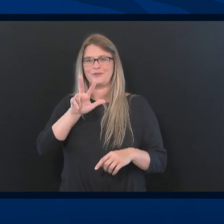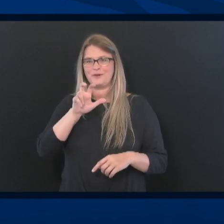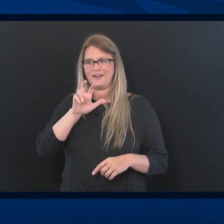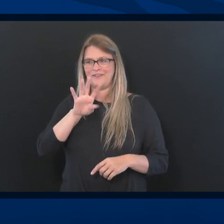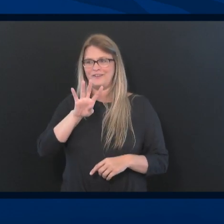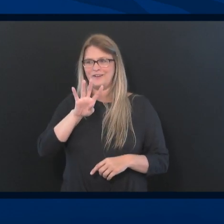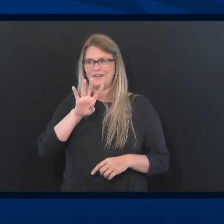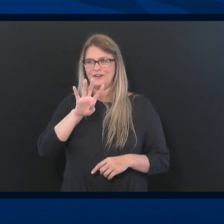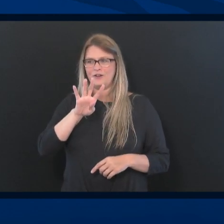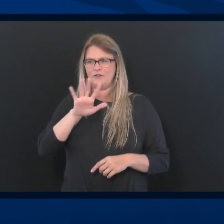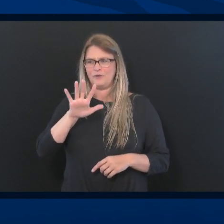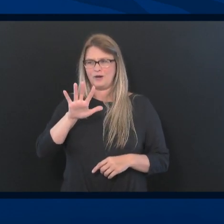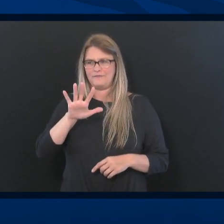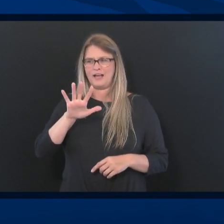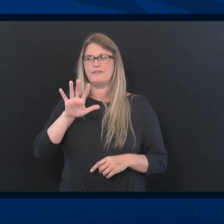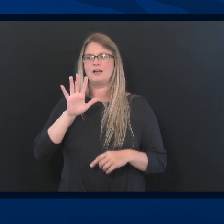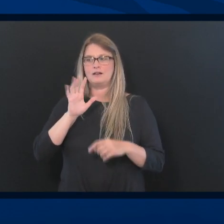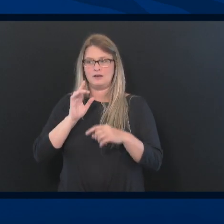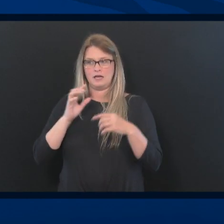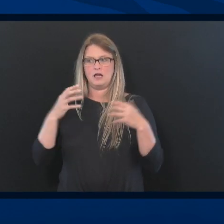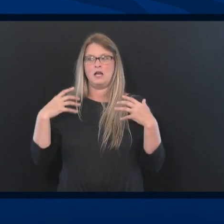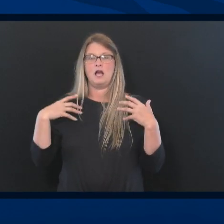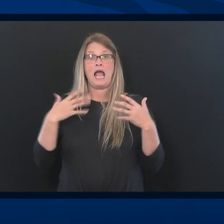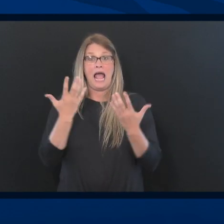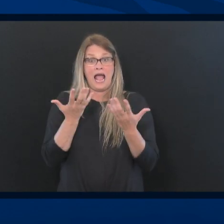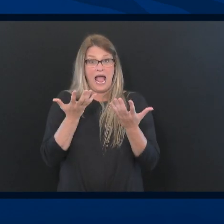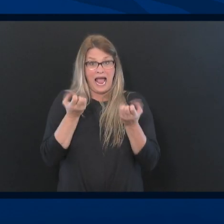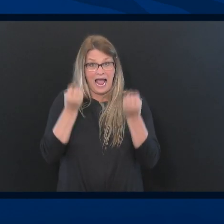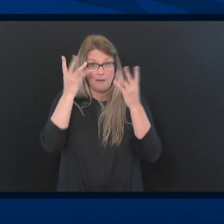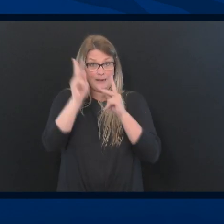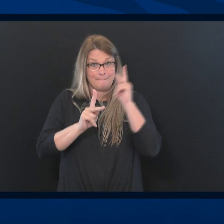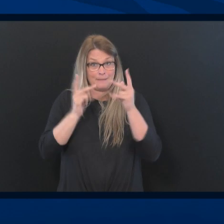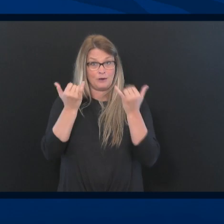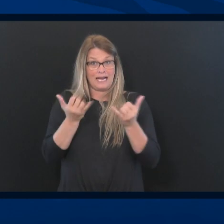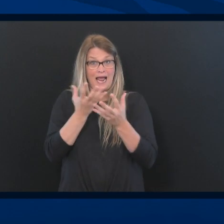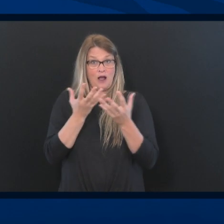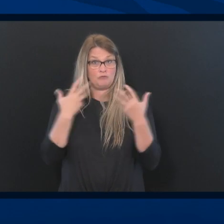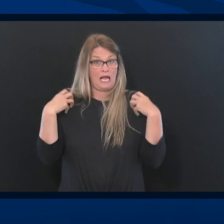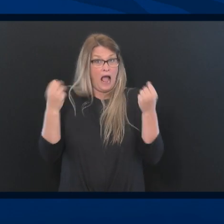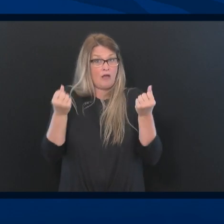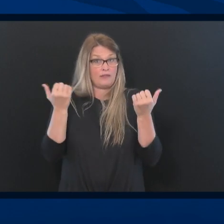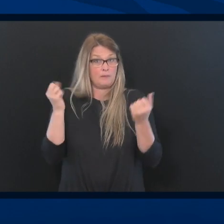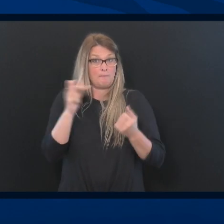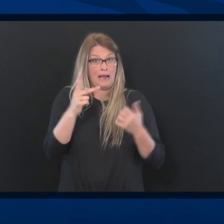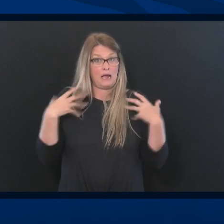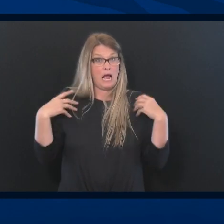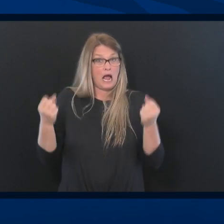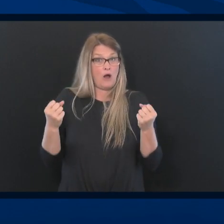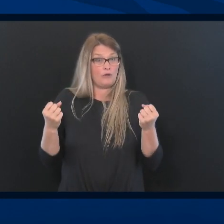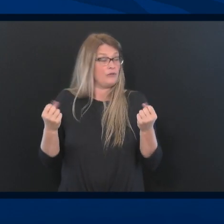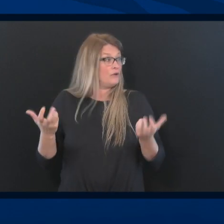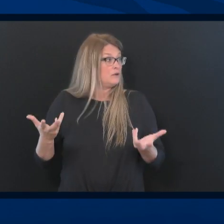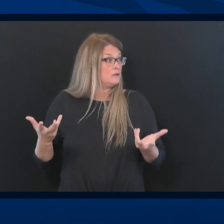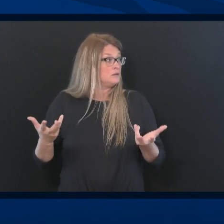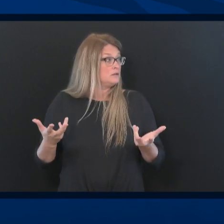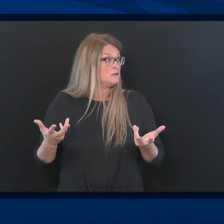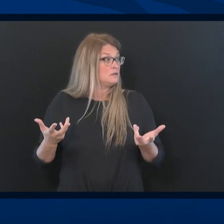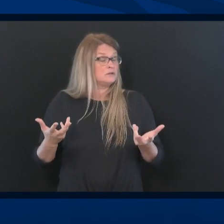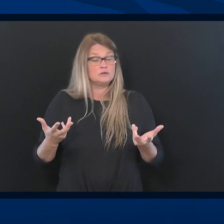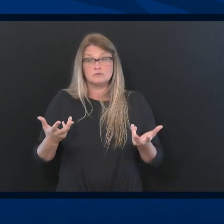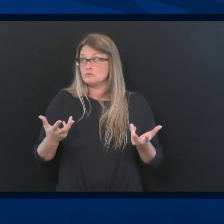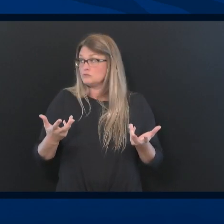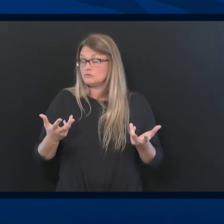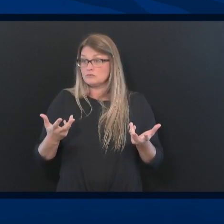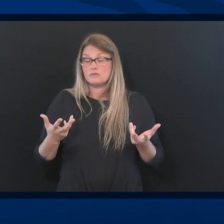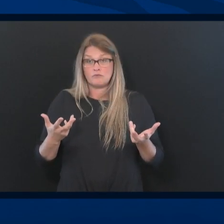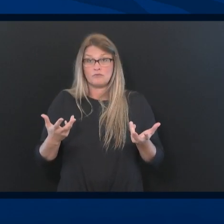recovered now, the people recovered? Okay, I mean, the last half of